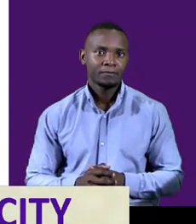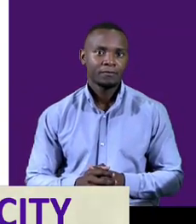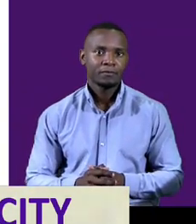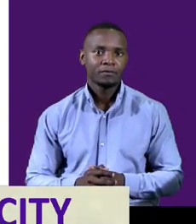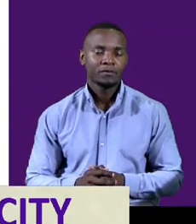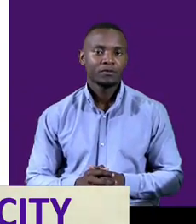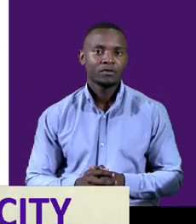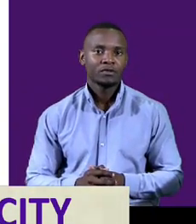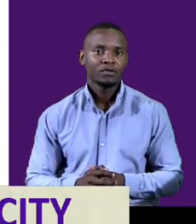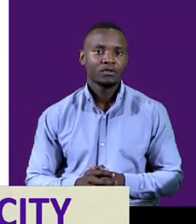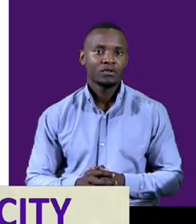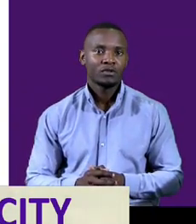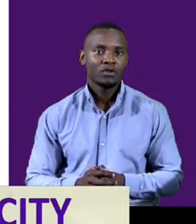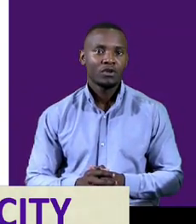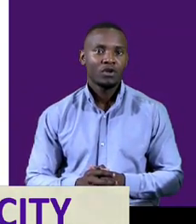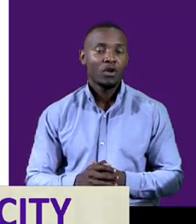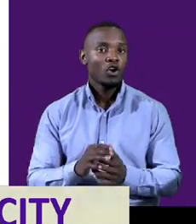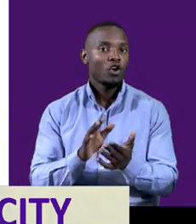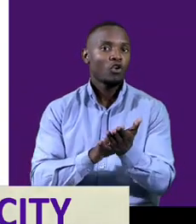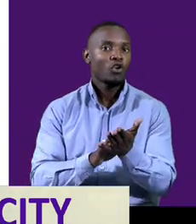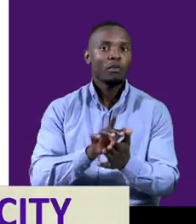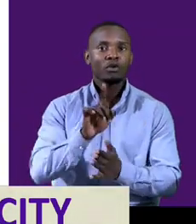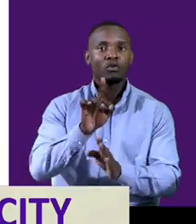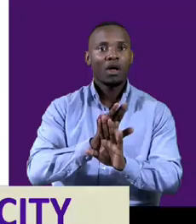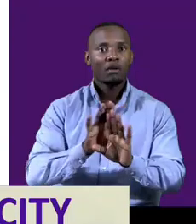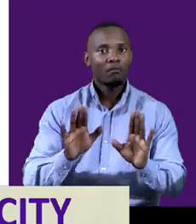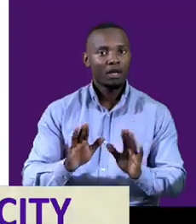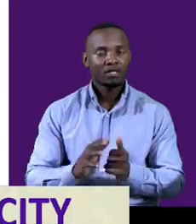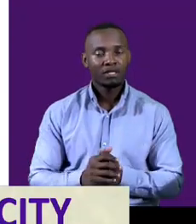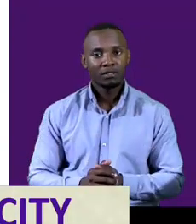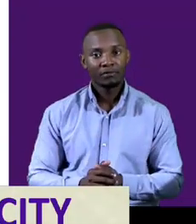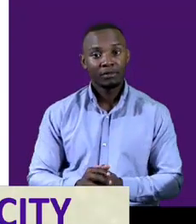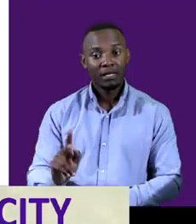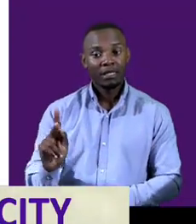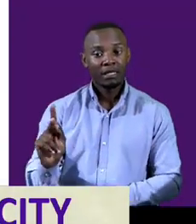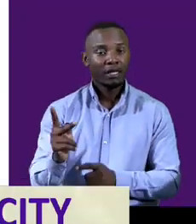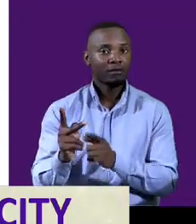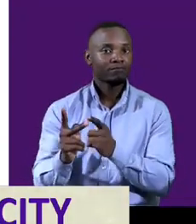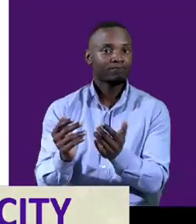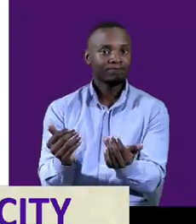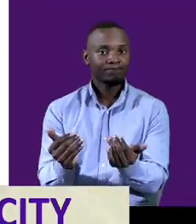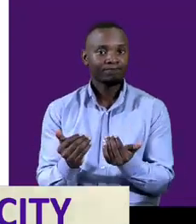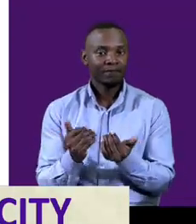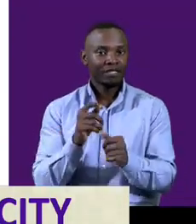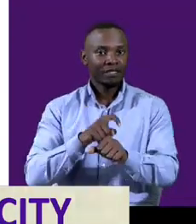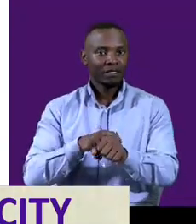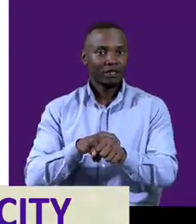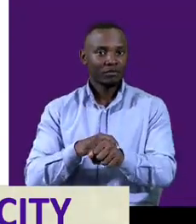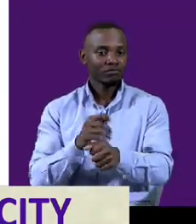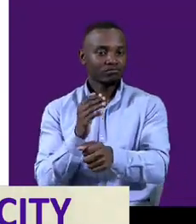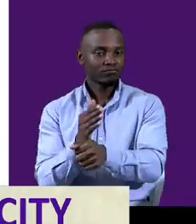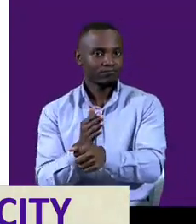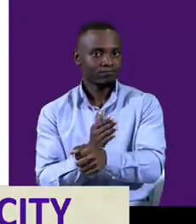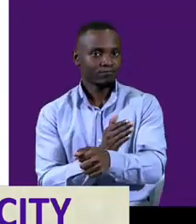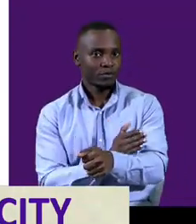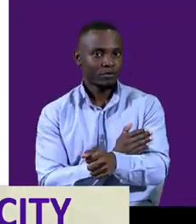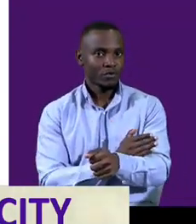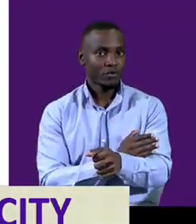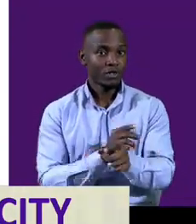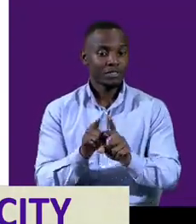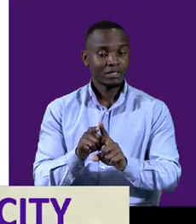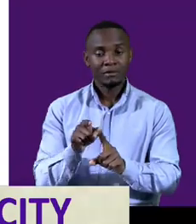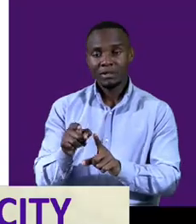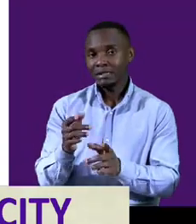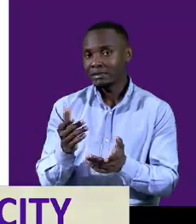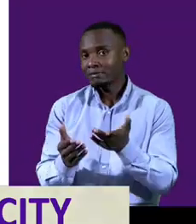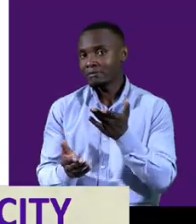I will have only just one comment. This is to say that Kenya needed some time to improve, and this will come